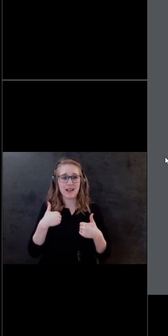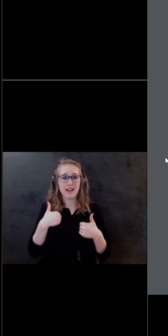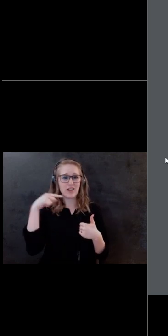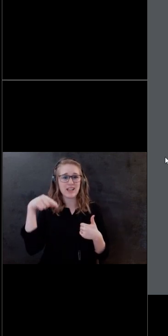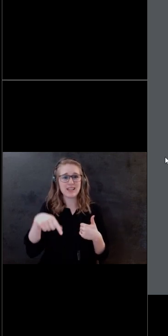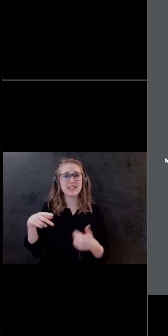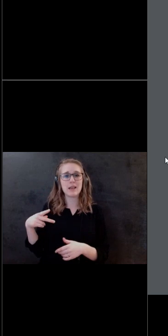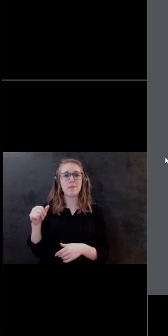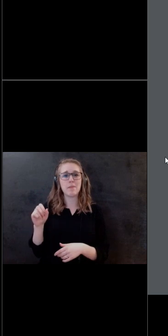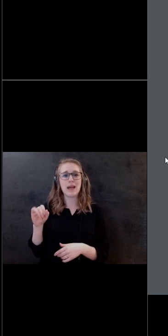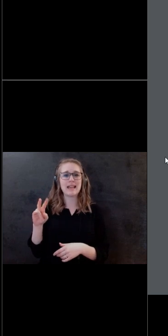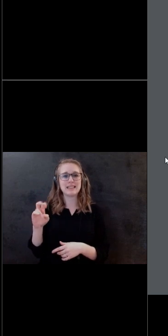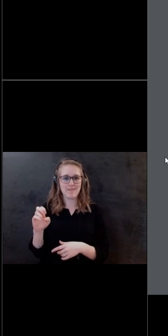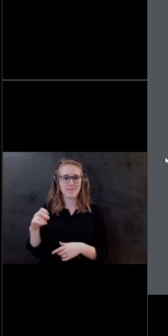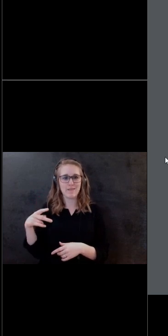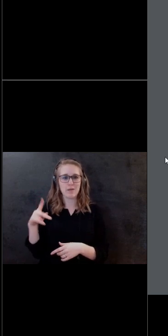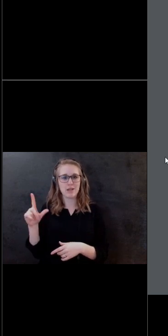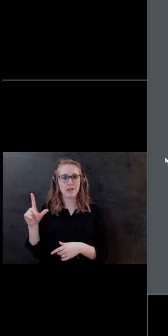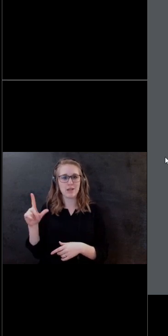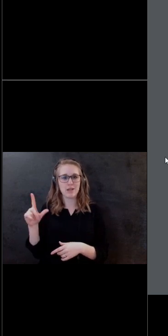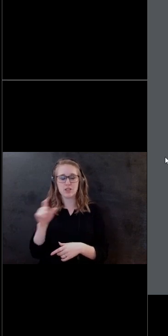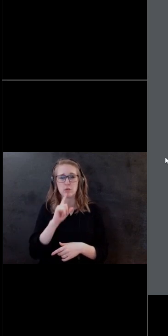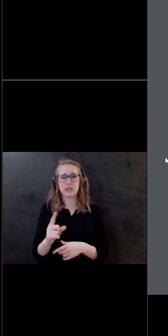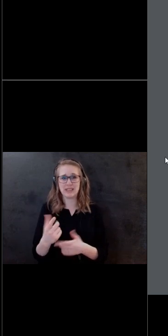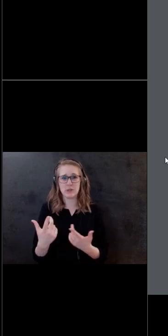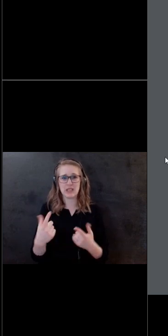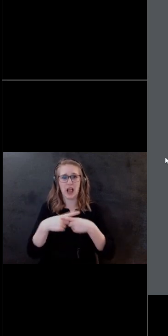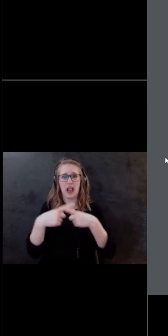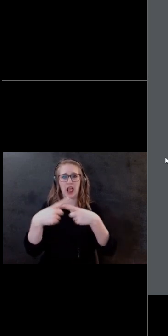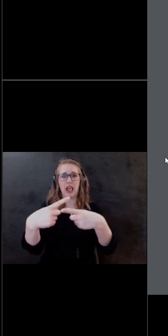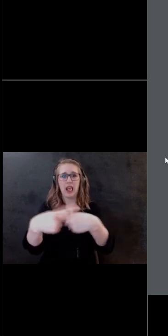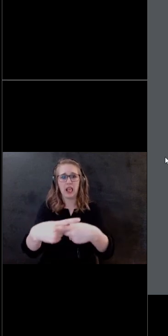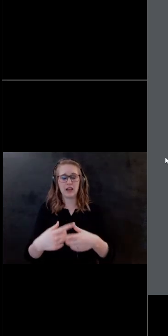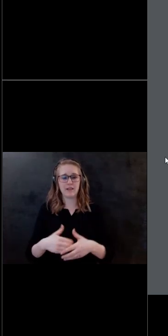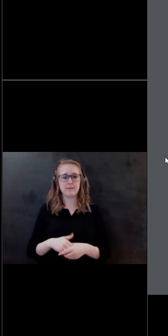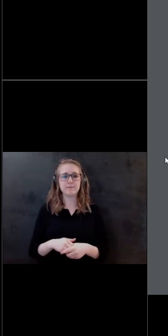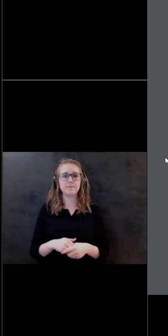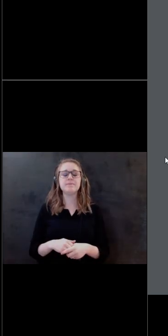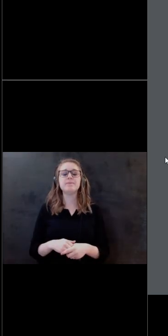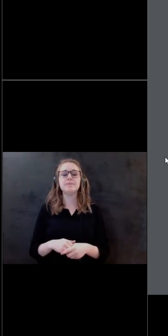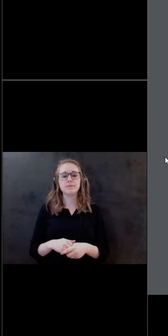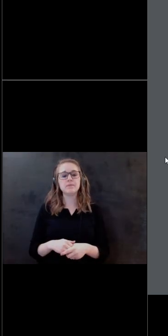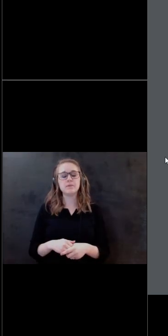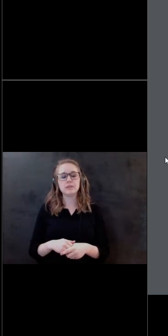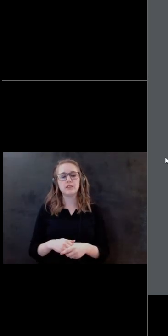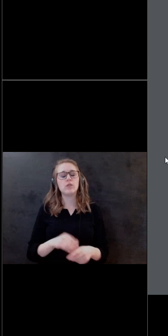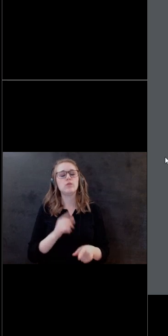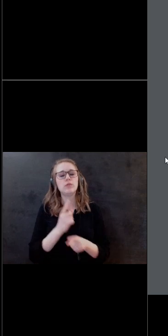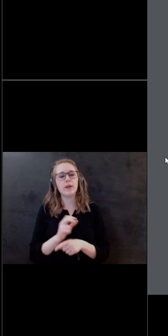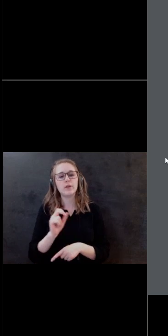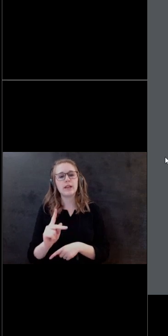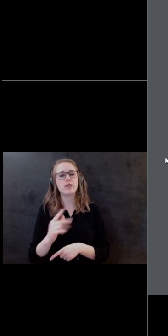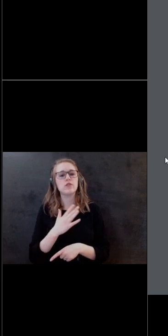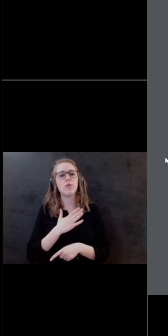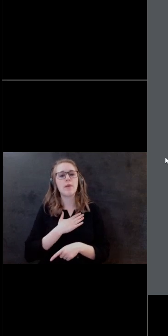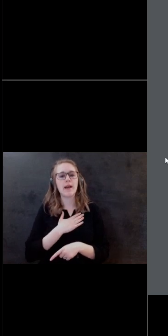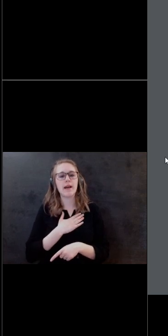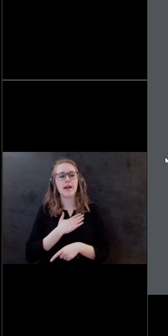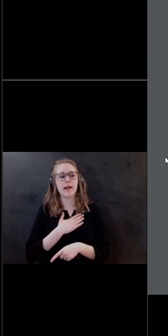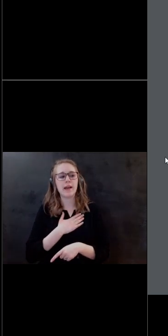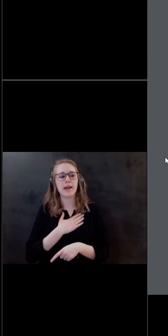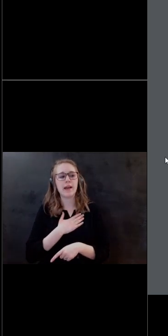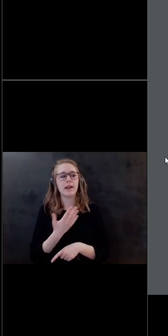plaza. So it was a real quandary. Right. So my, I guess what I'm sort